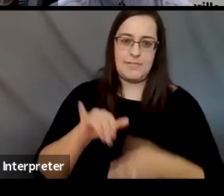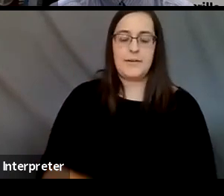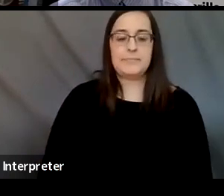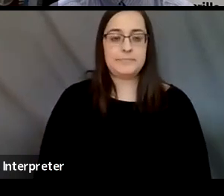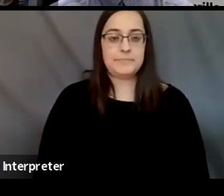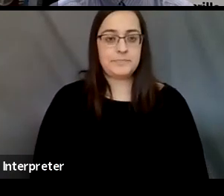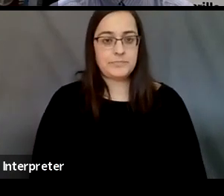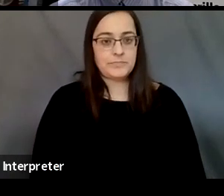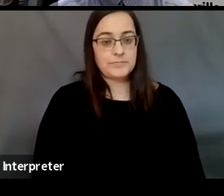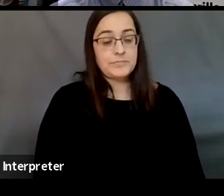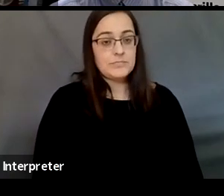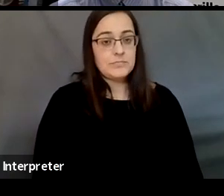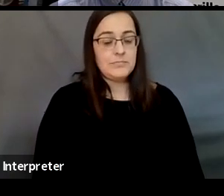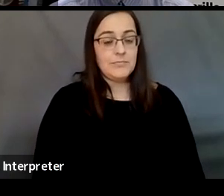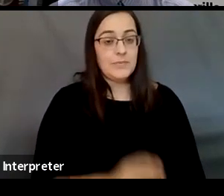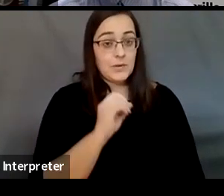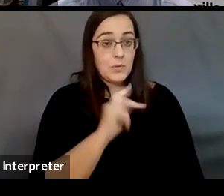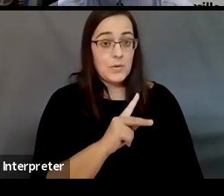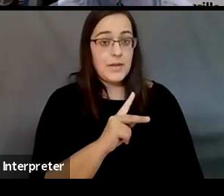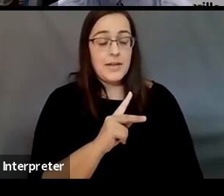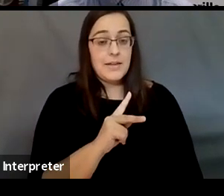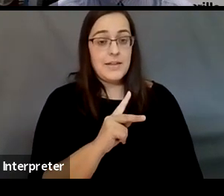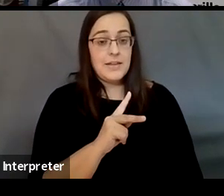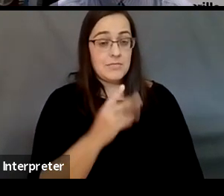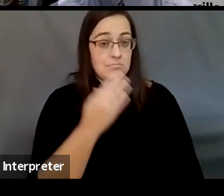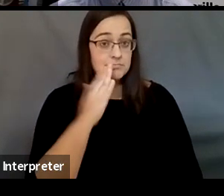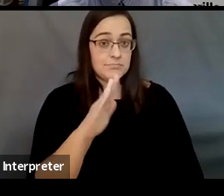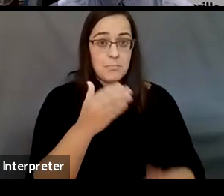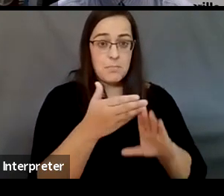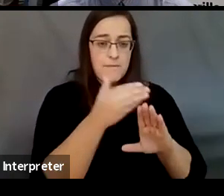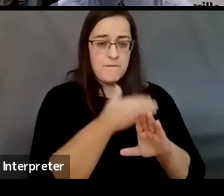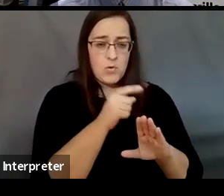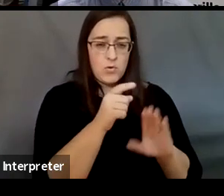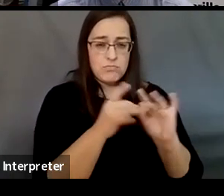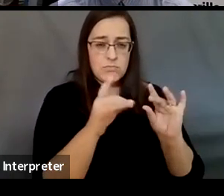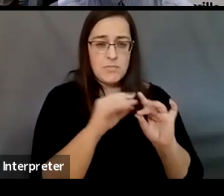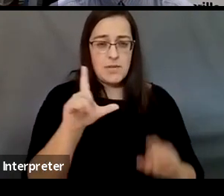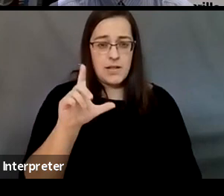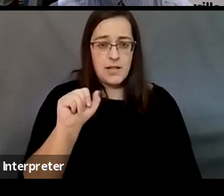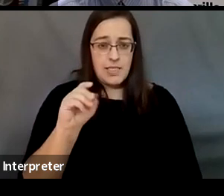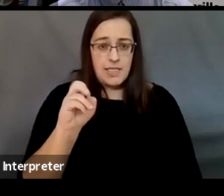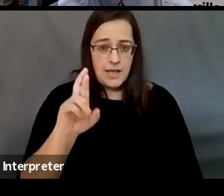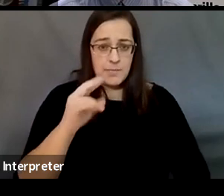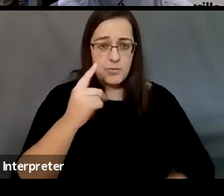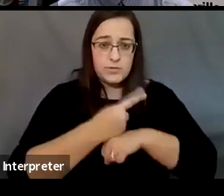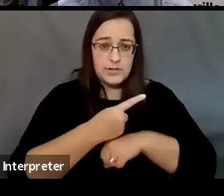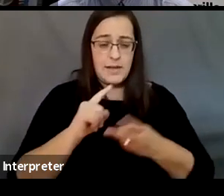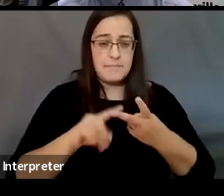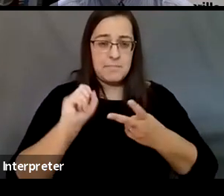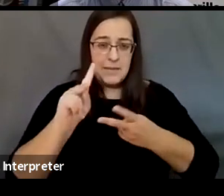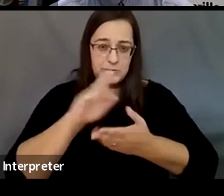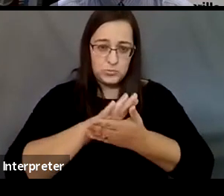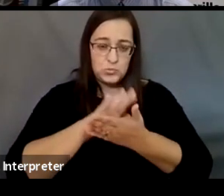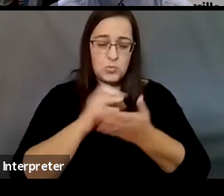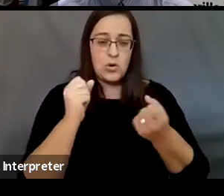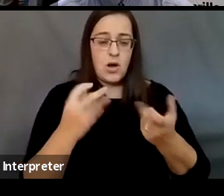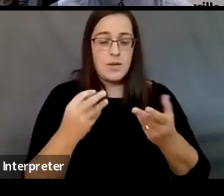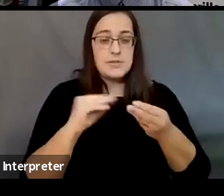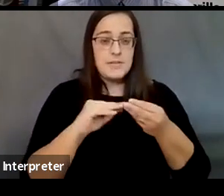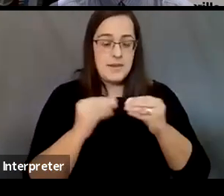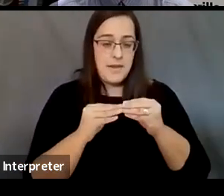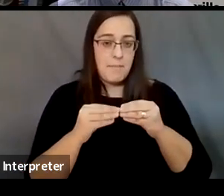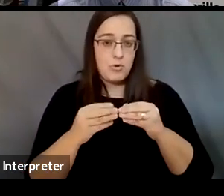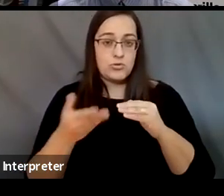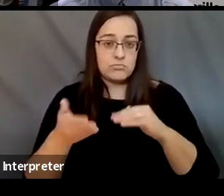Okay. And I don't know, before you talked about Labor Day and back to school causing numbers to go up, do